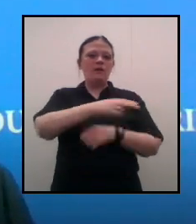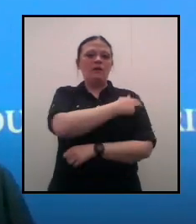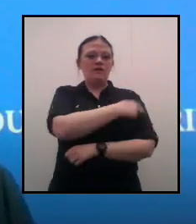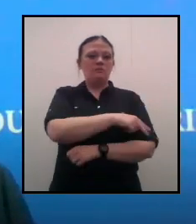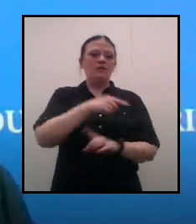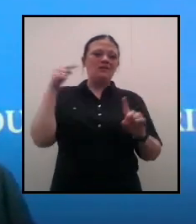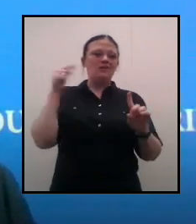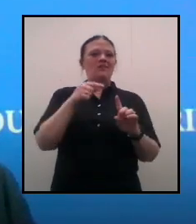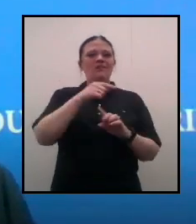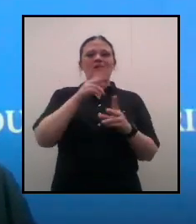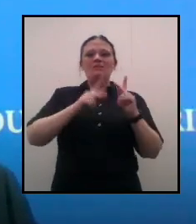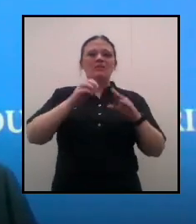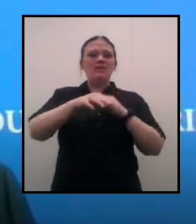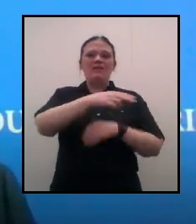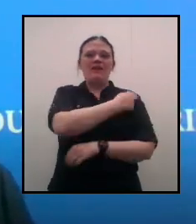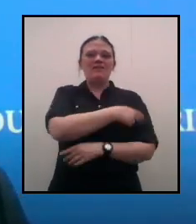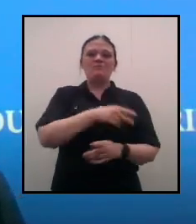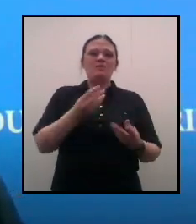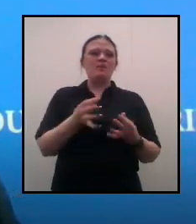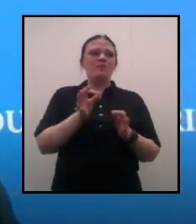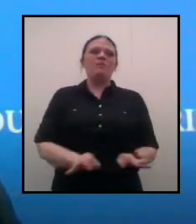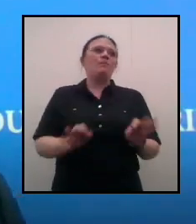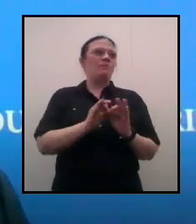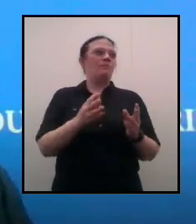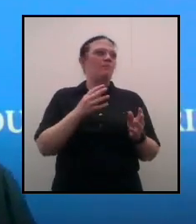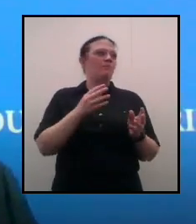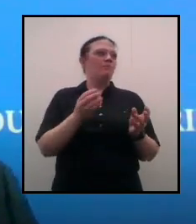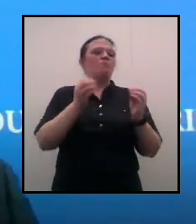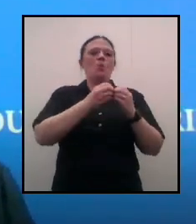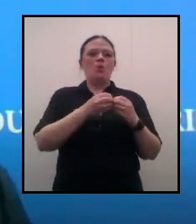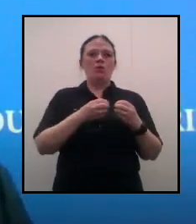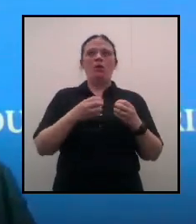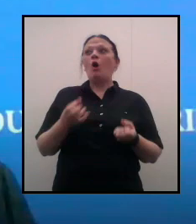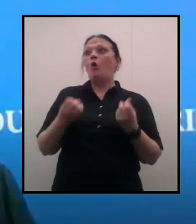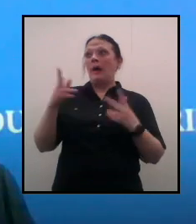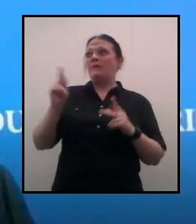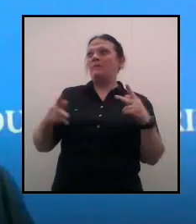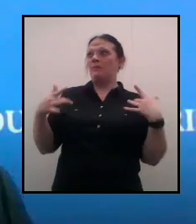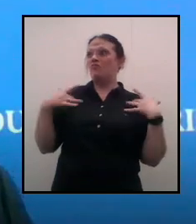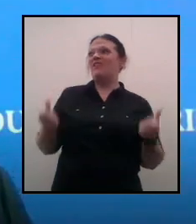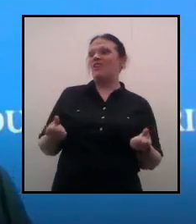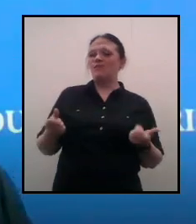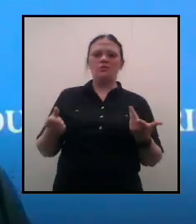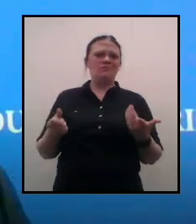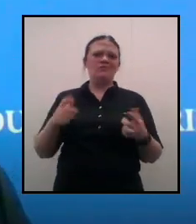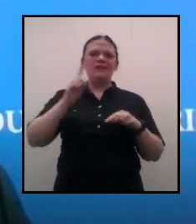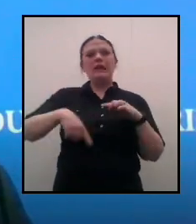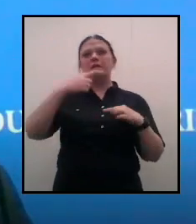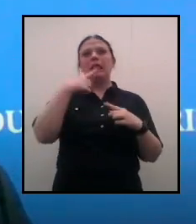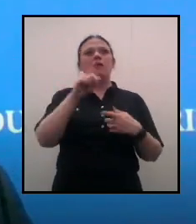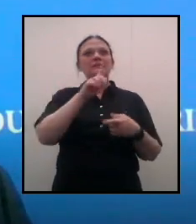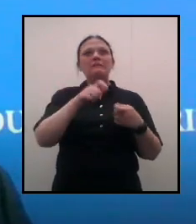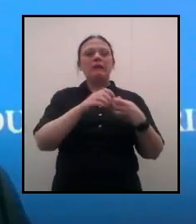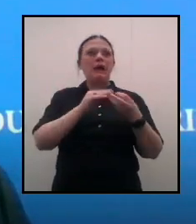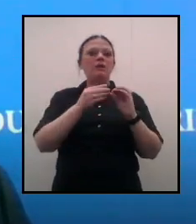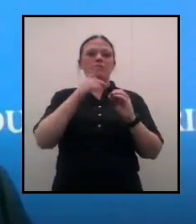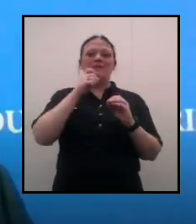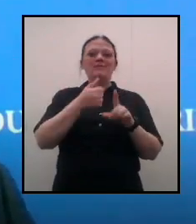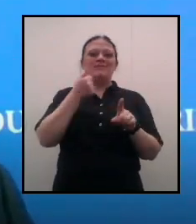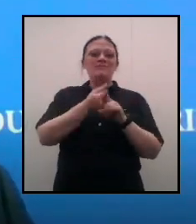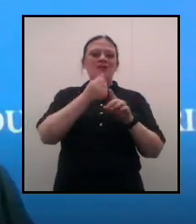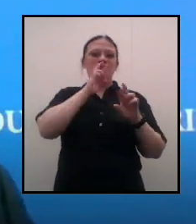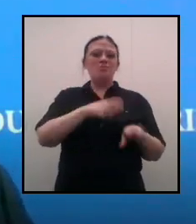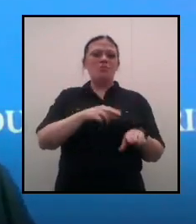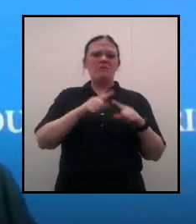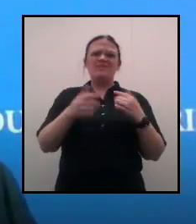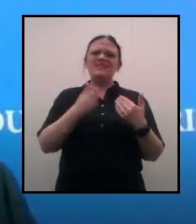Hospitalizations matter more than anything else. People keep on saying how many people have recovered. And we can't give you an exact number because it's self-reporting, but